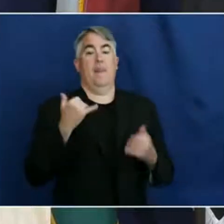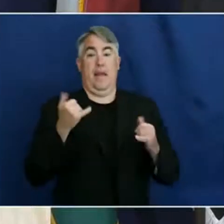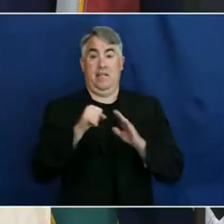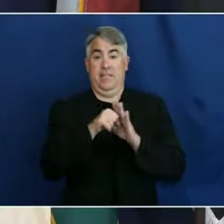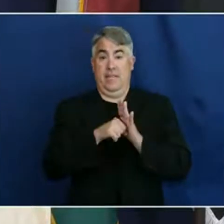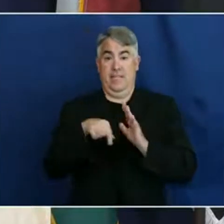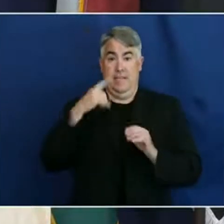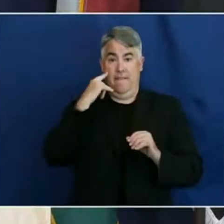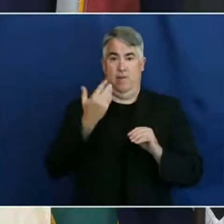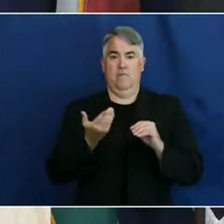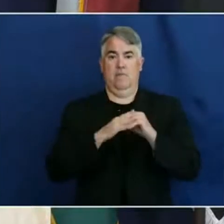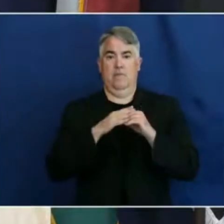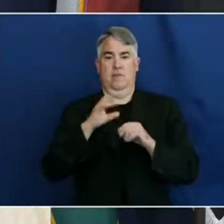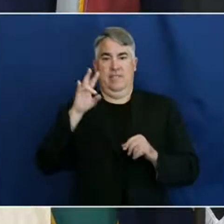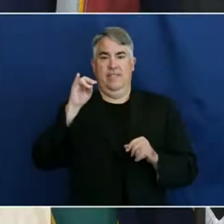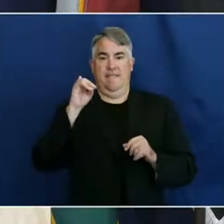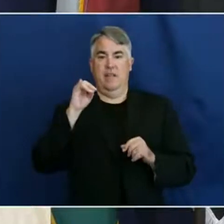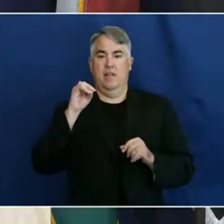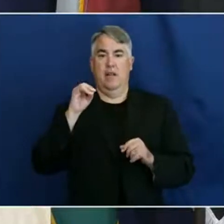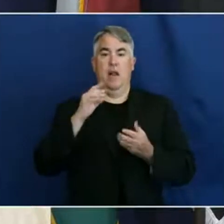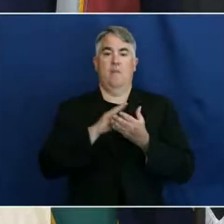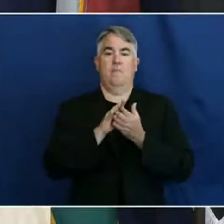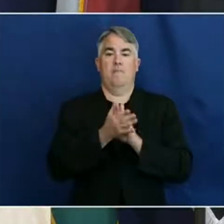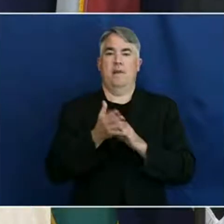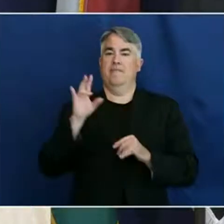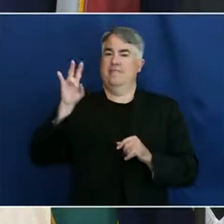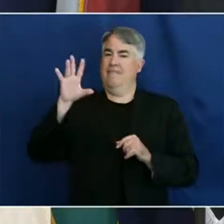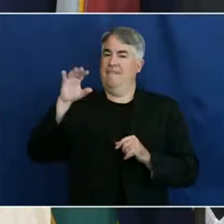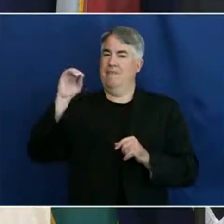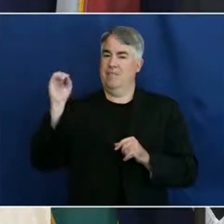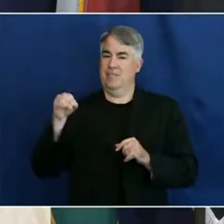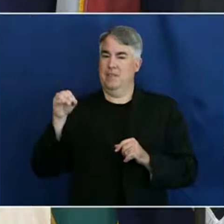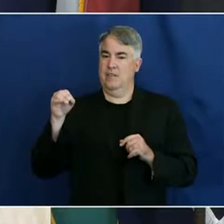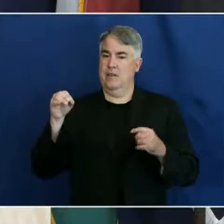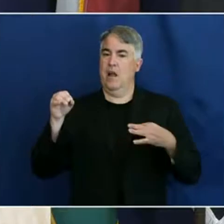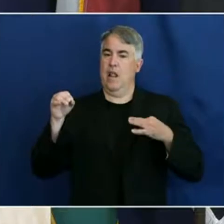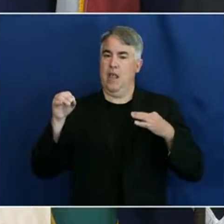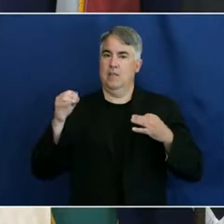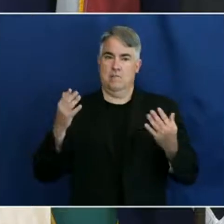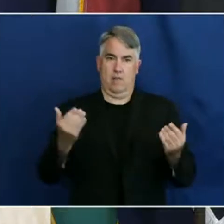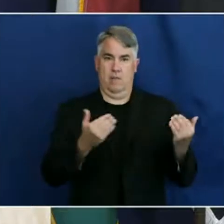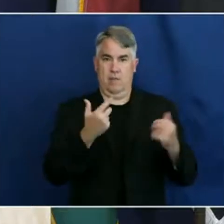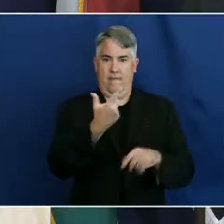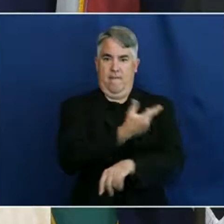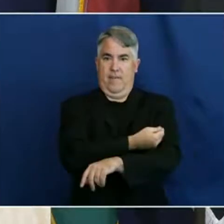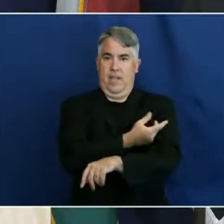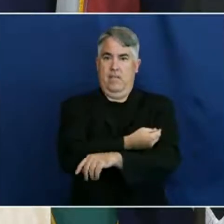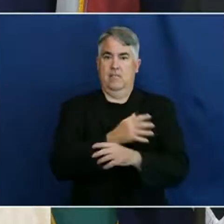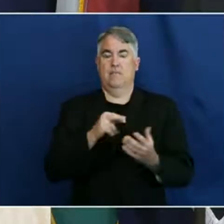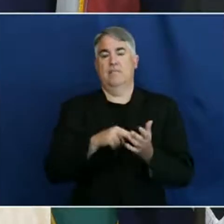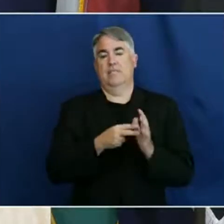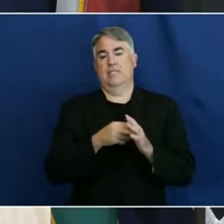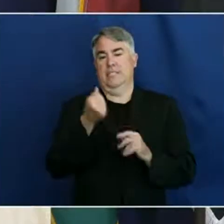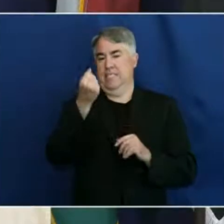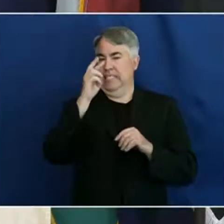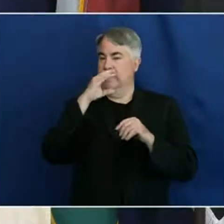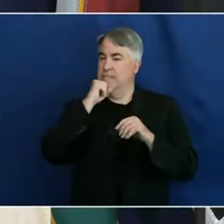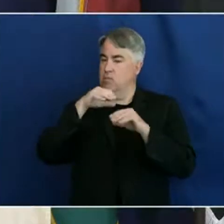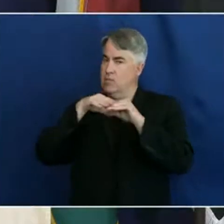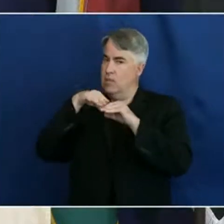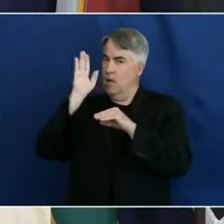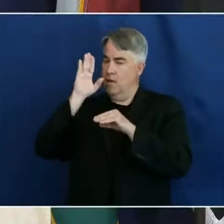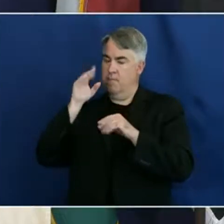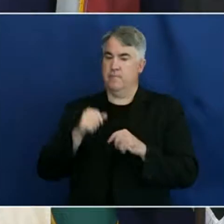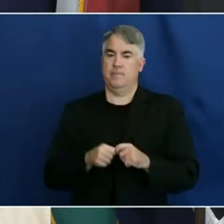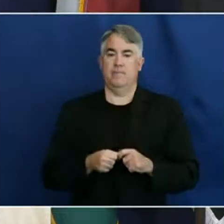increased that from 70 to 75% of the eligible population, 16 years of age and older, be vaccinated. And we shared